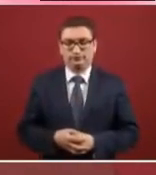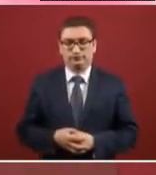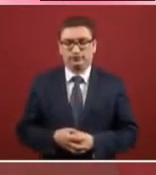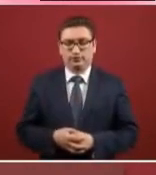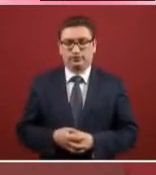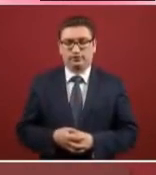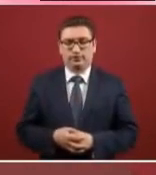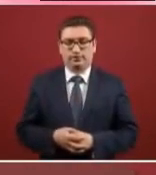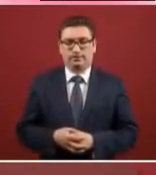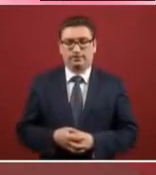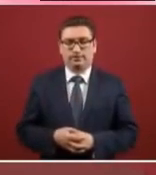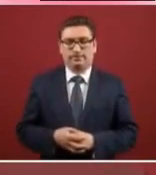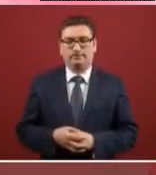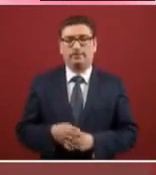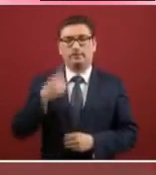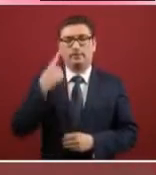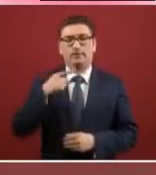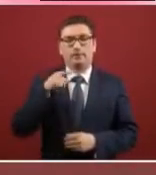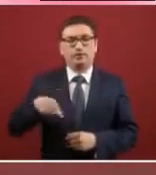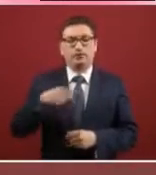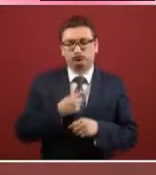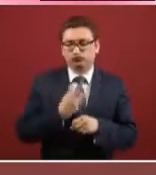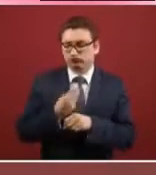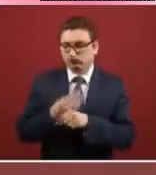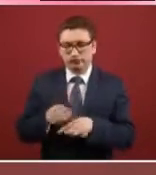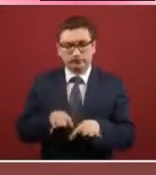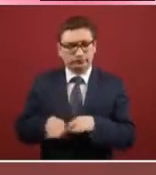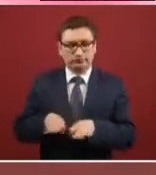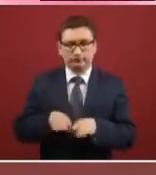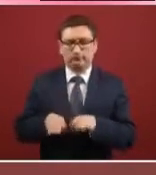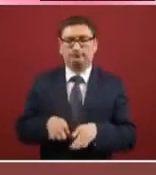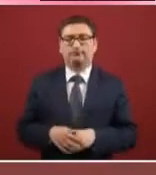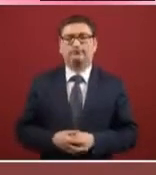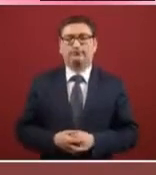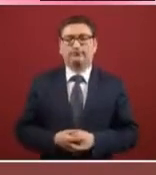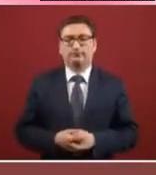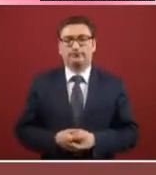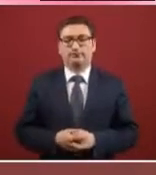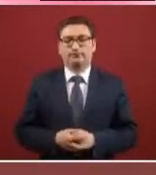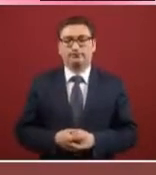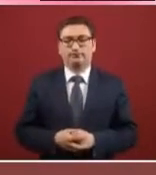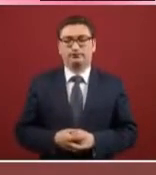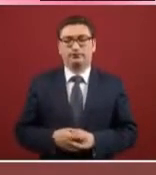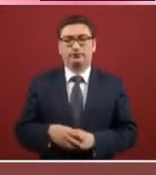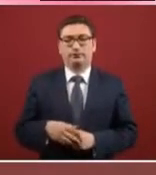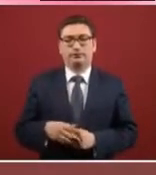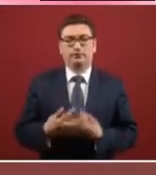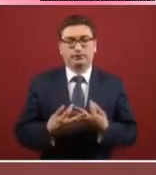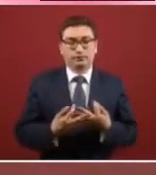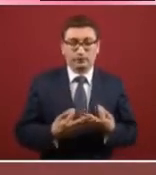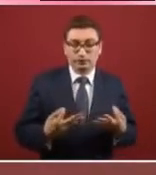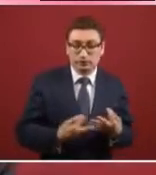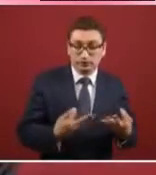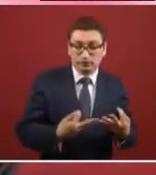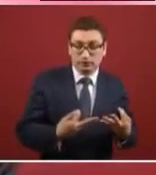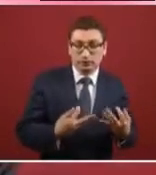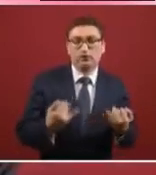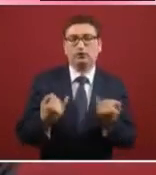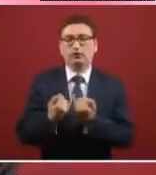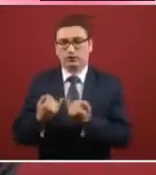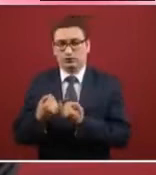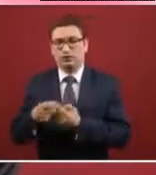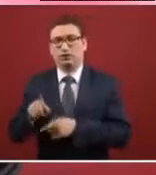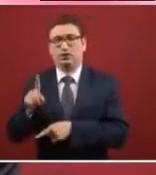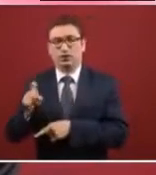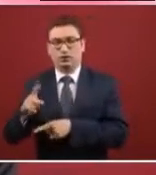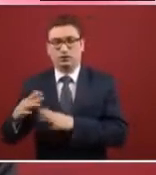ejecución, of execution los trabajos, for these jobs. En, tierra y en aguas in someras, land en Campeche, and in